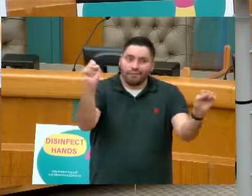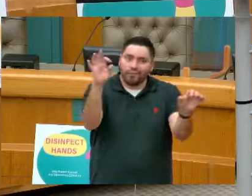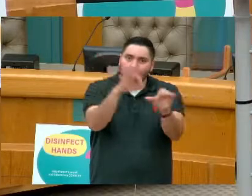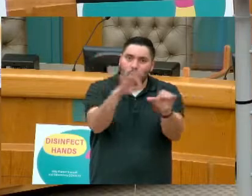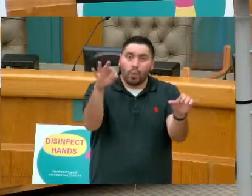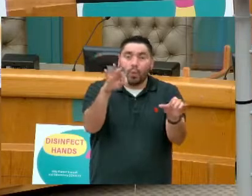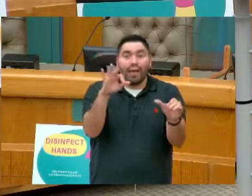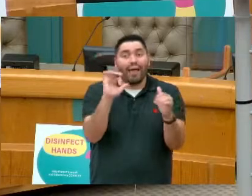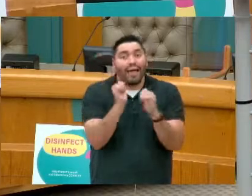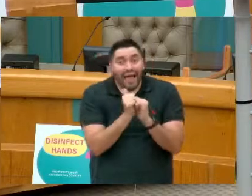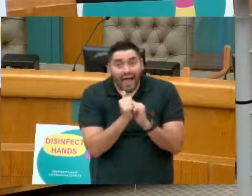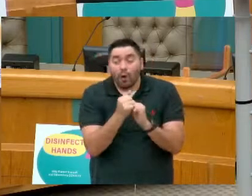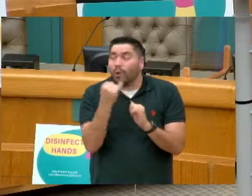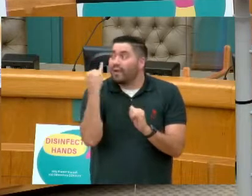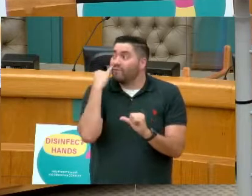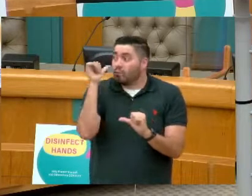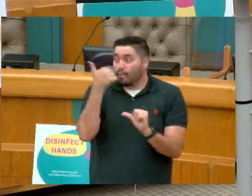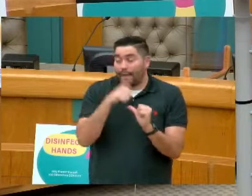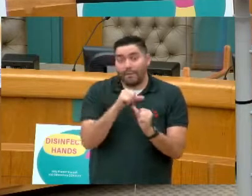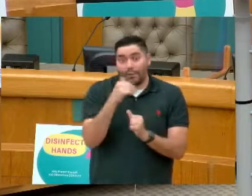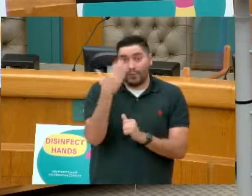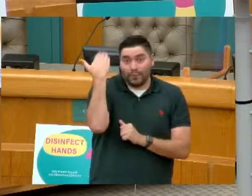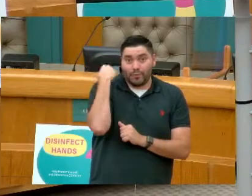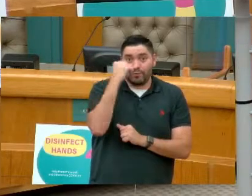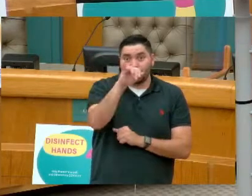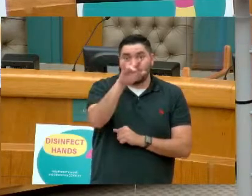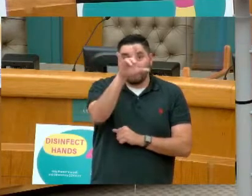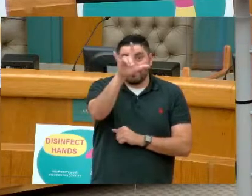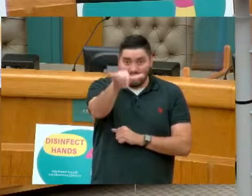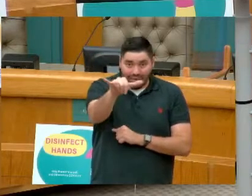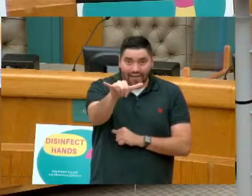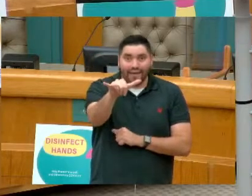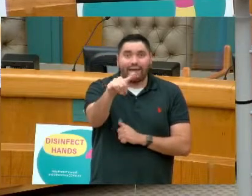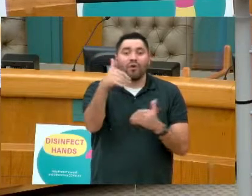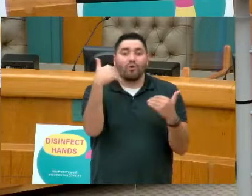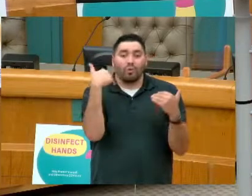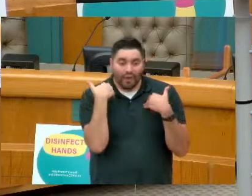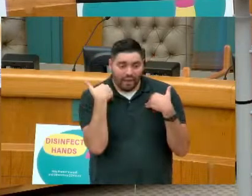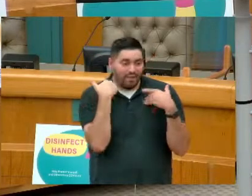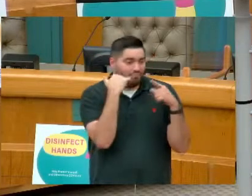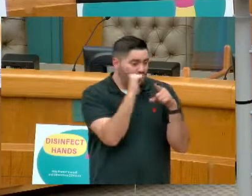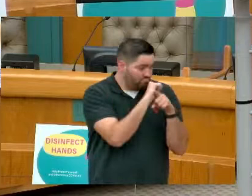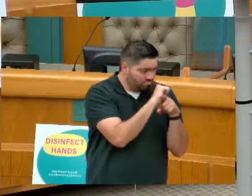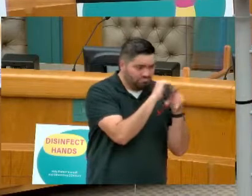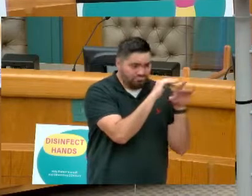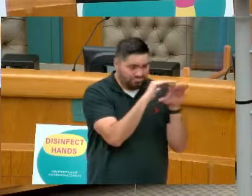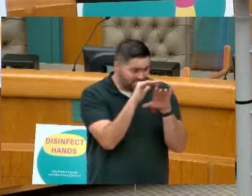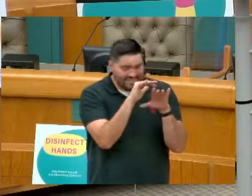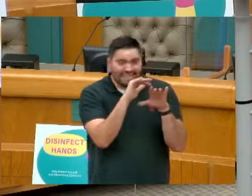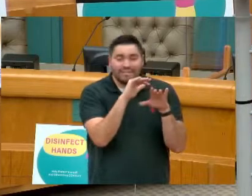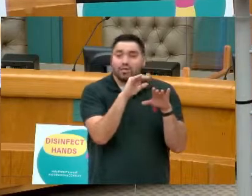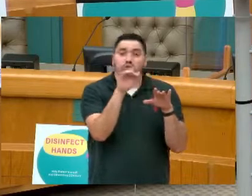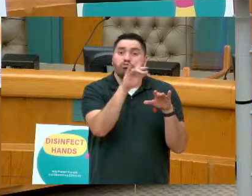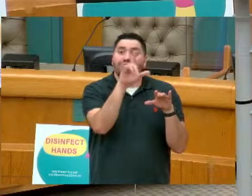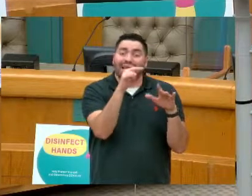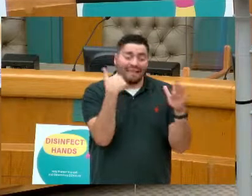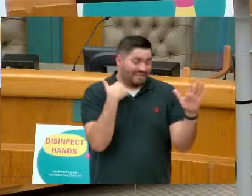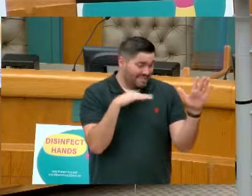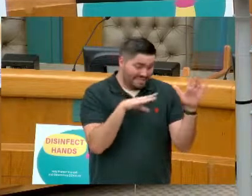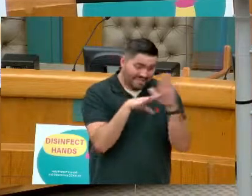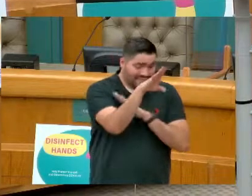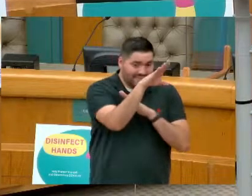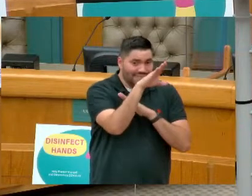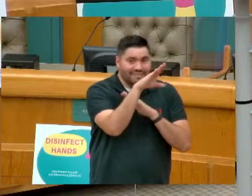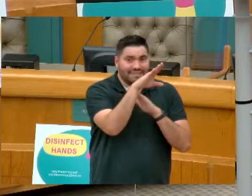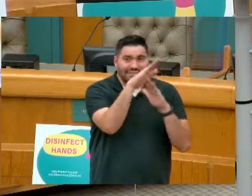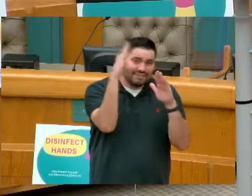to have kind of a dry run, if you will, of what we can do, the best practices to keep you safe. And I want every voter to know that